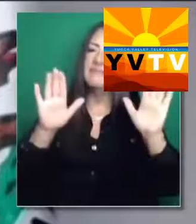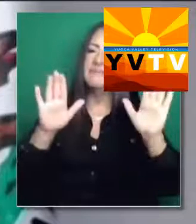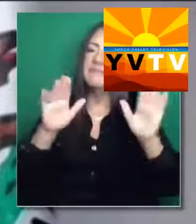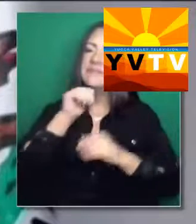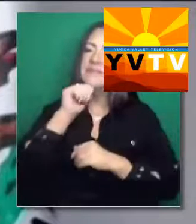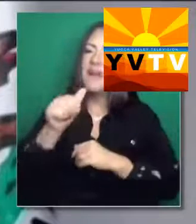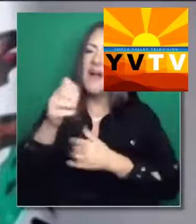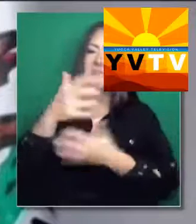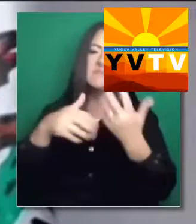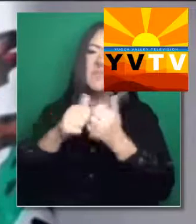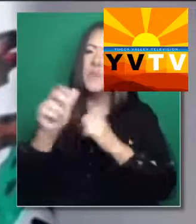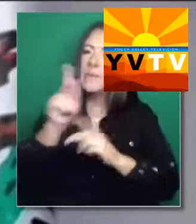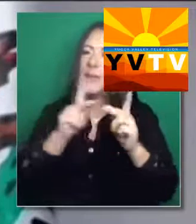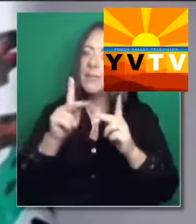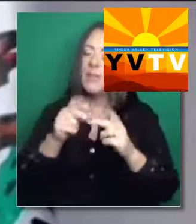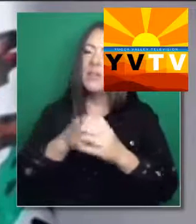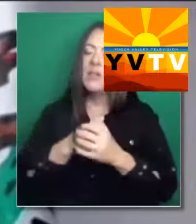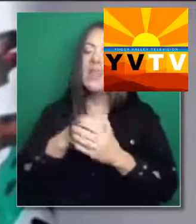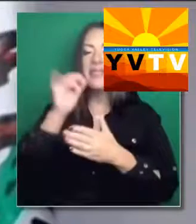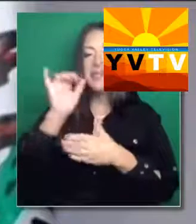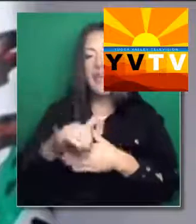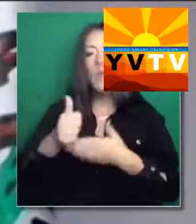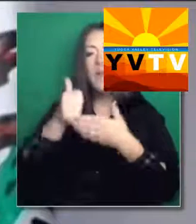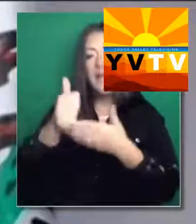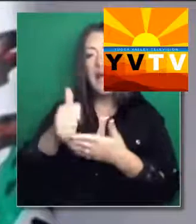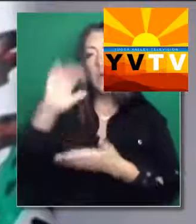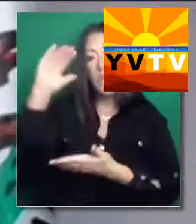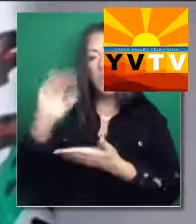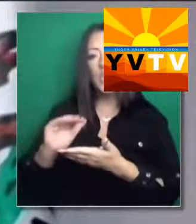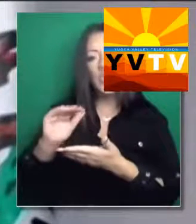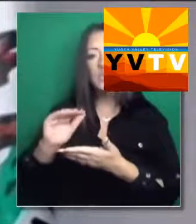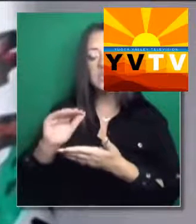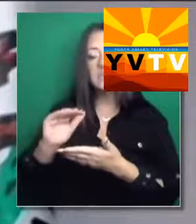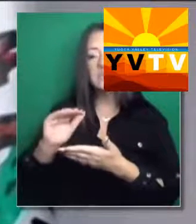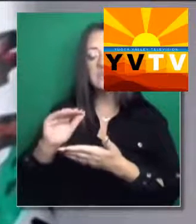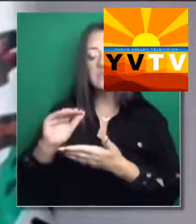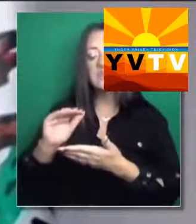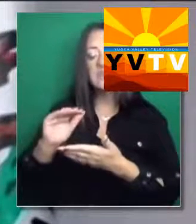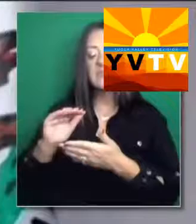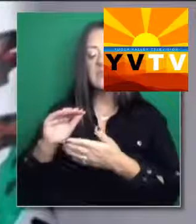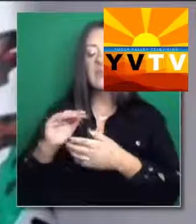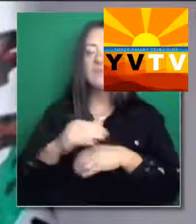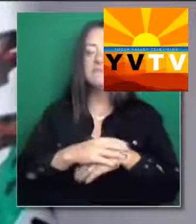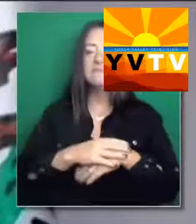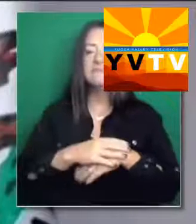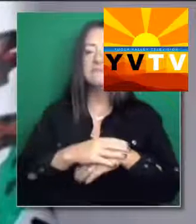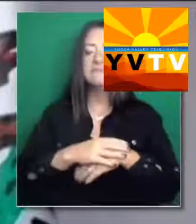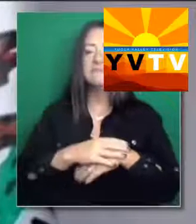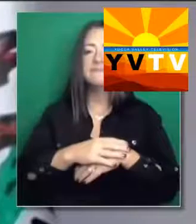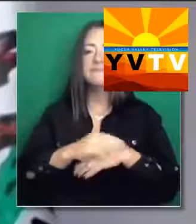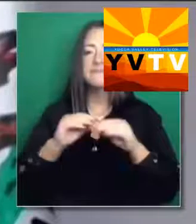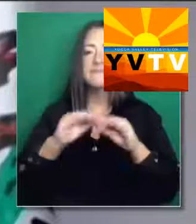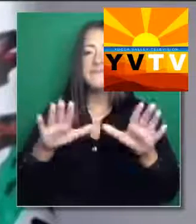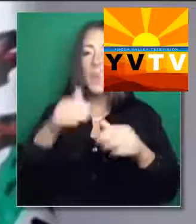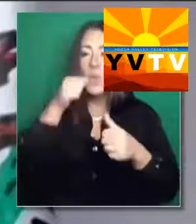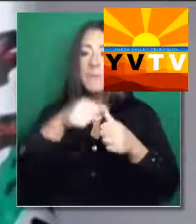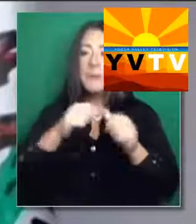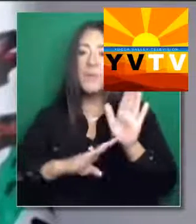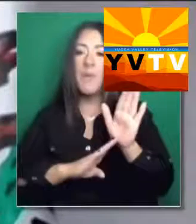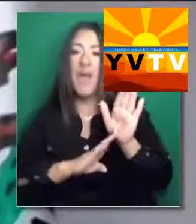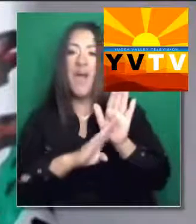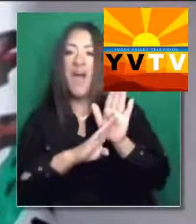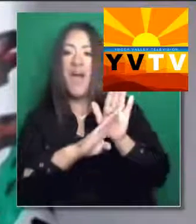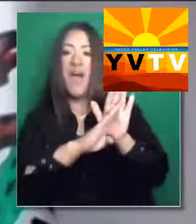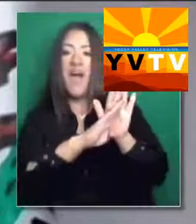difference over the last few weeks to reduce that sort of curve. That very steep uptick